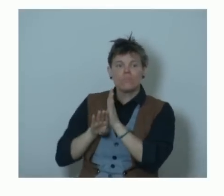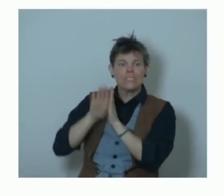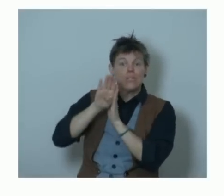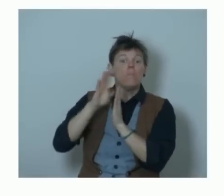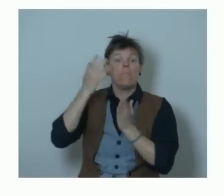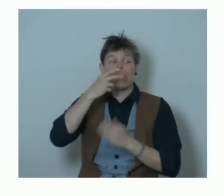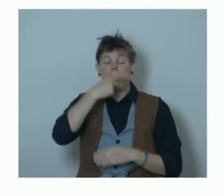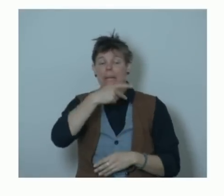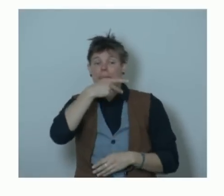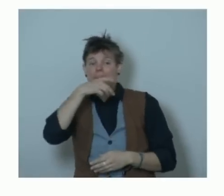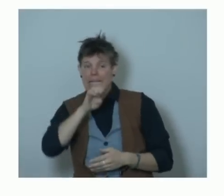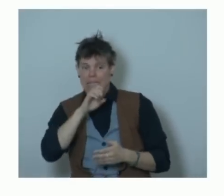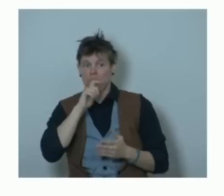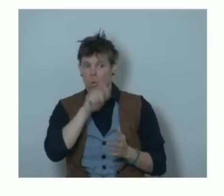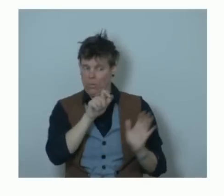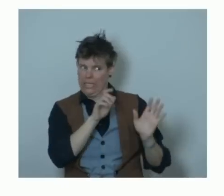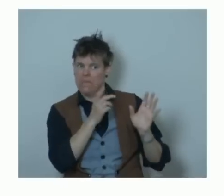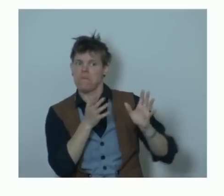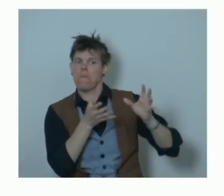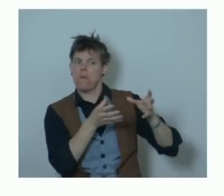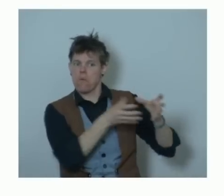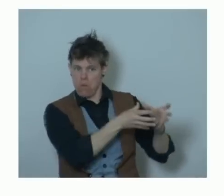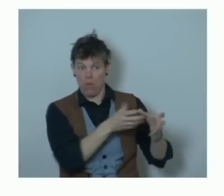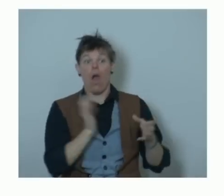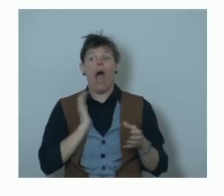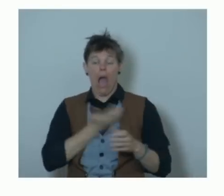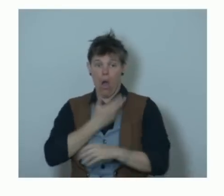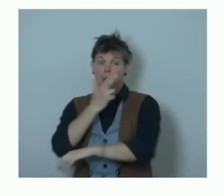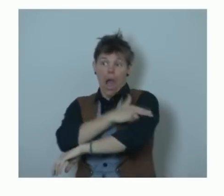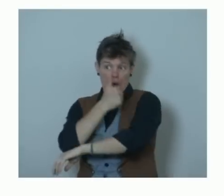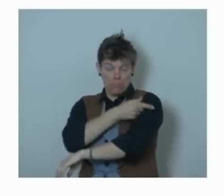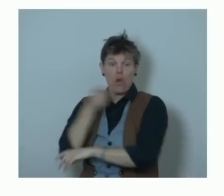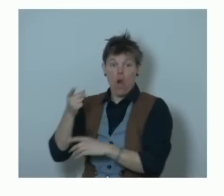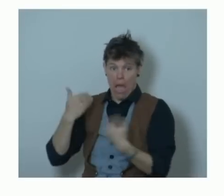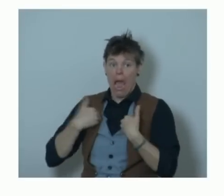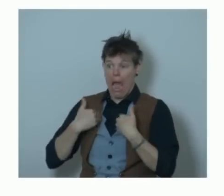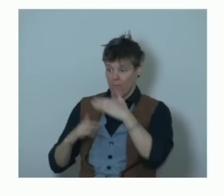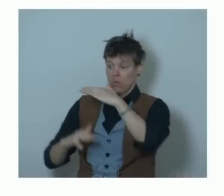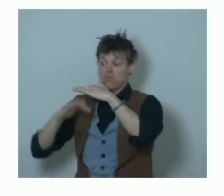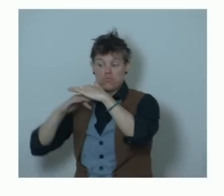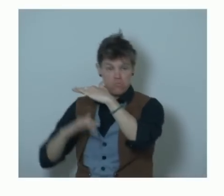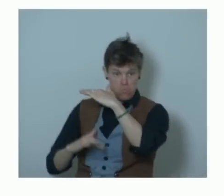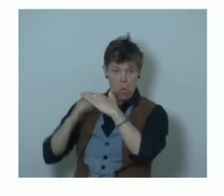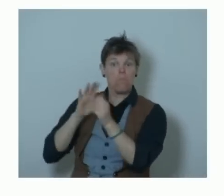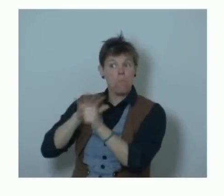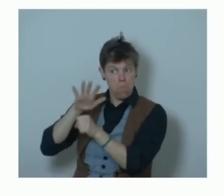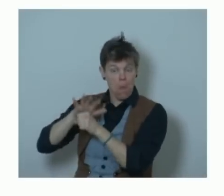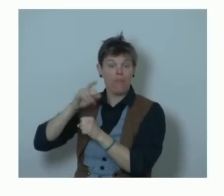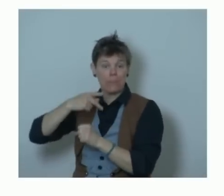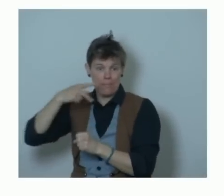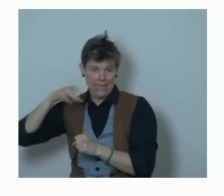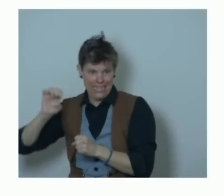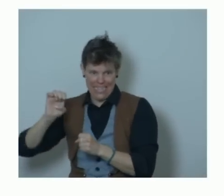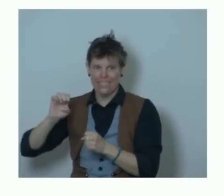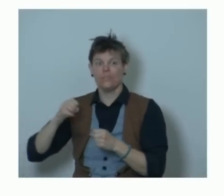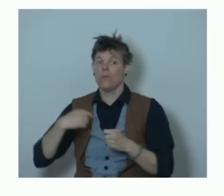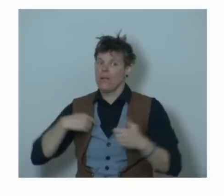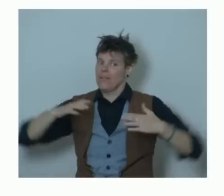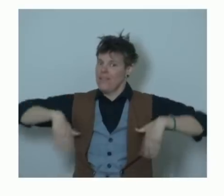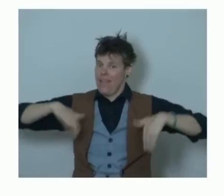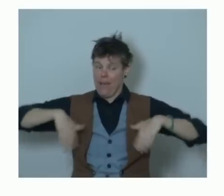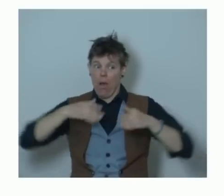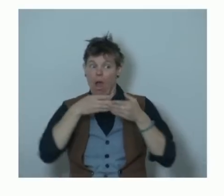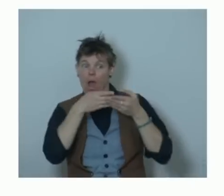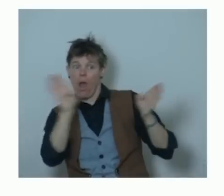capacity, it looks like we're solving that problem, but obviously we can't open any area of public life again in a region